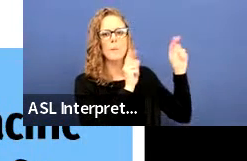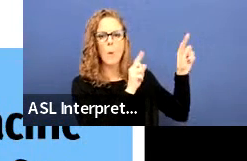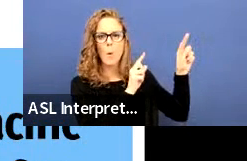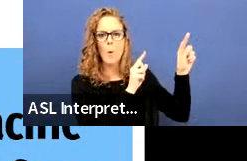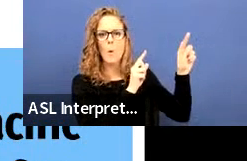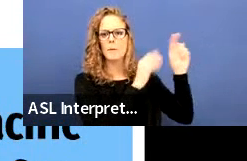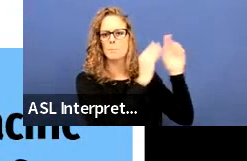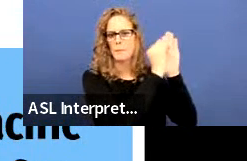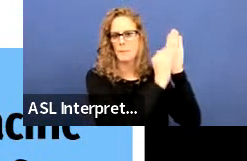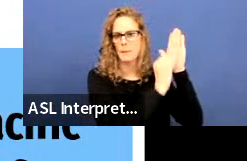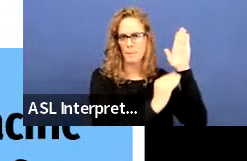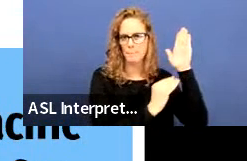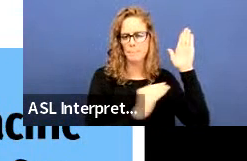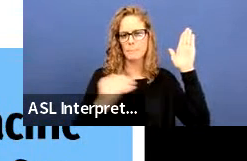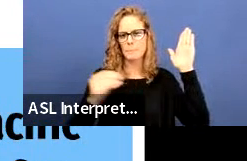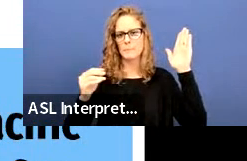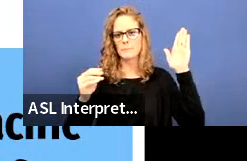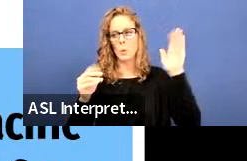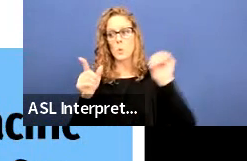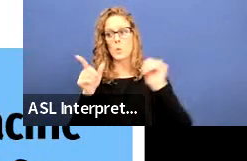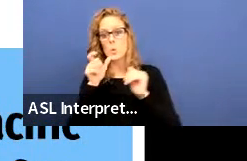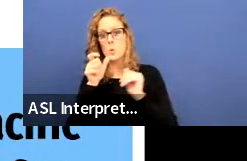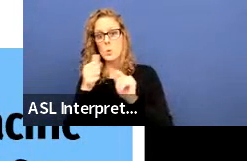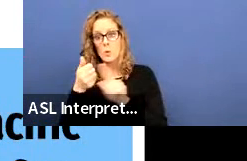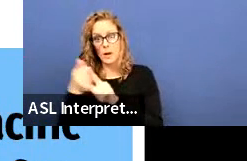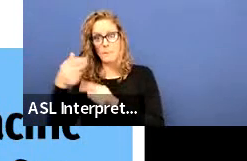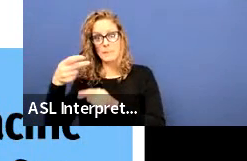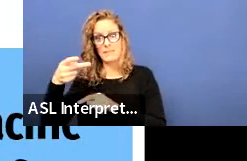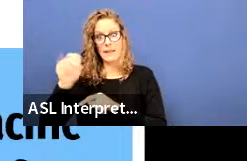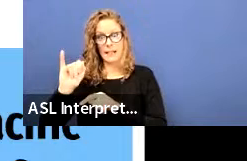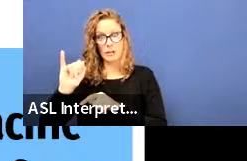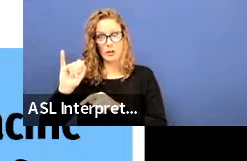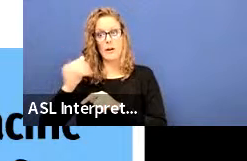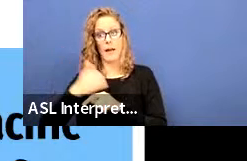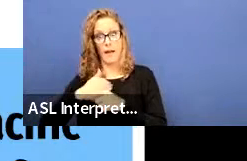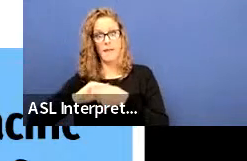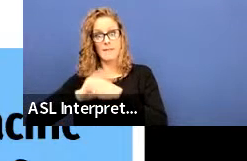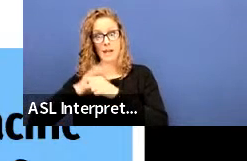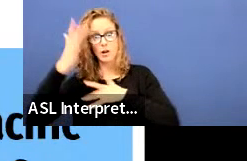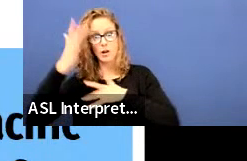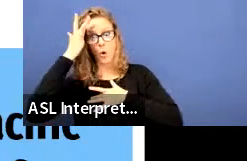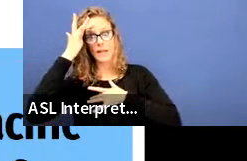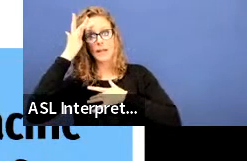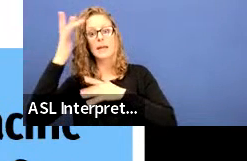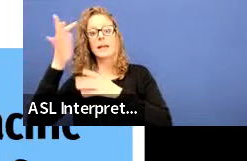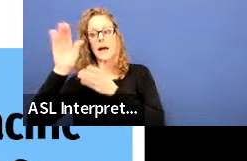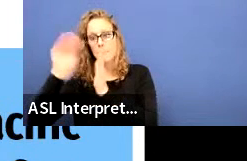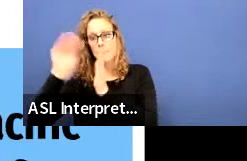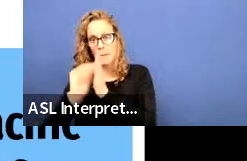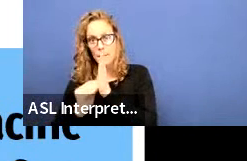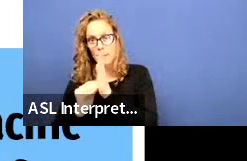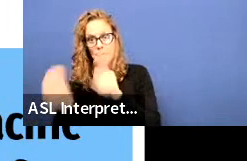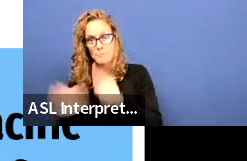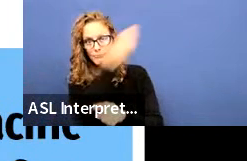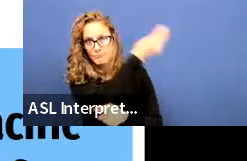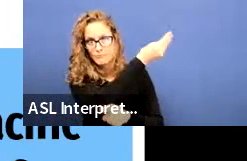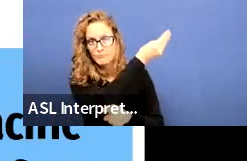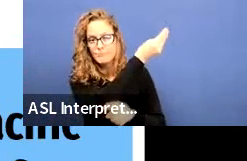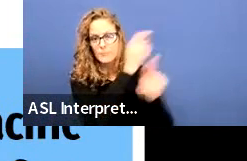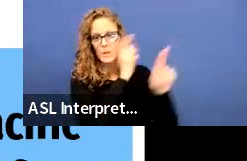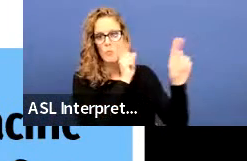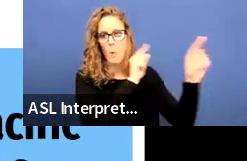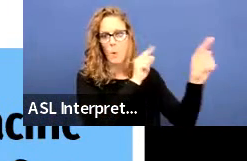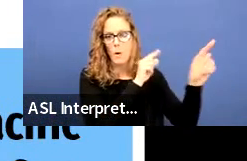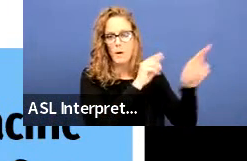the Pacific Islander COVID cases. And this is a snapshot of our data dashboard, where the